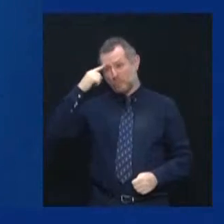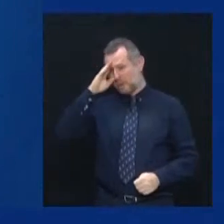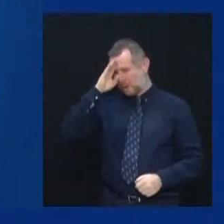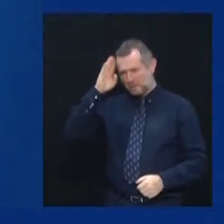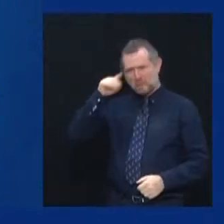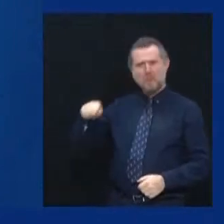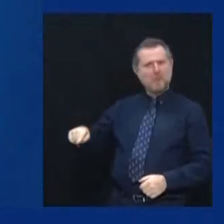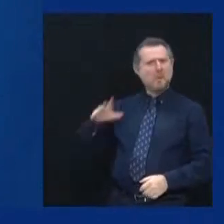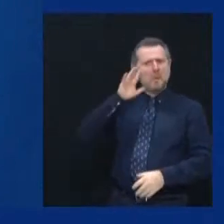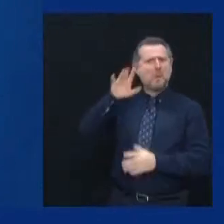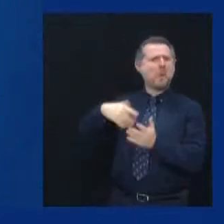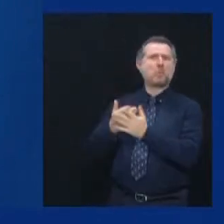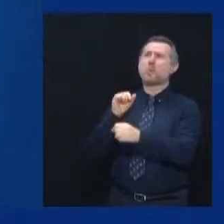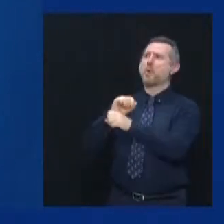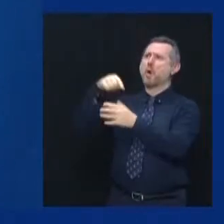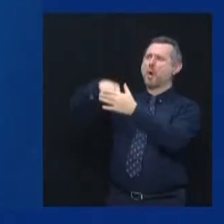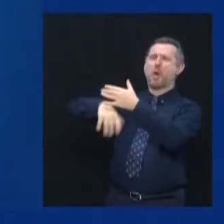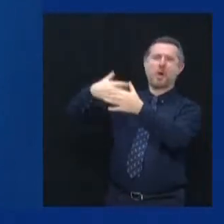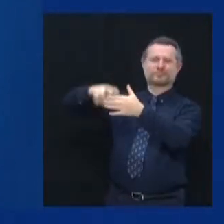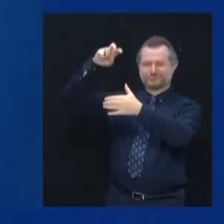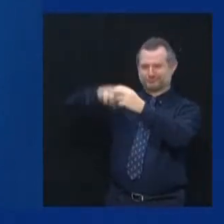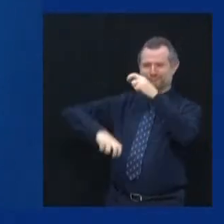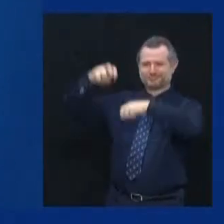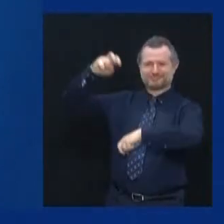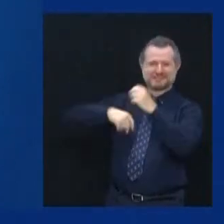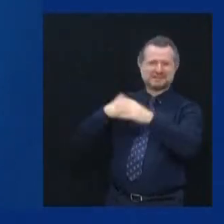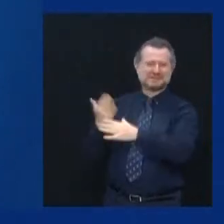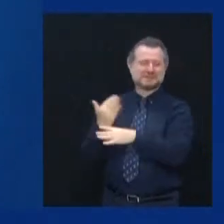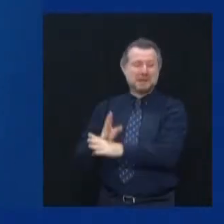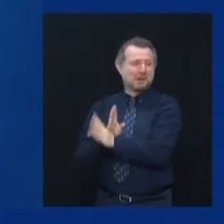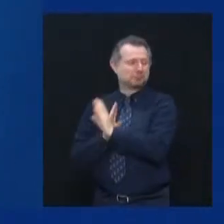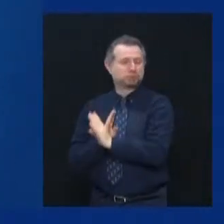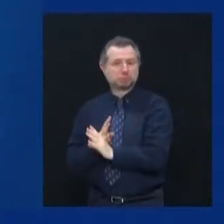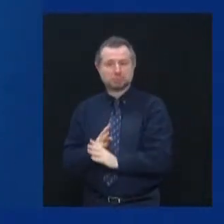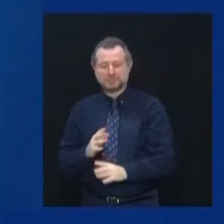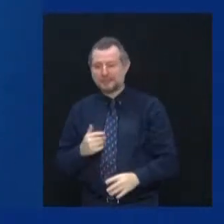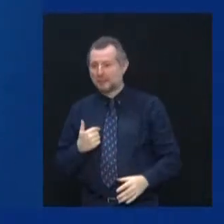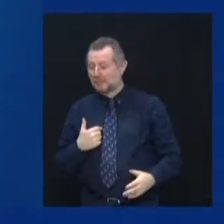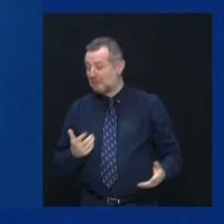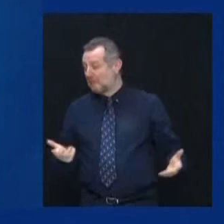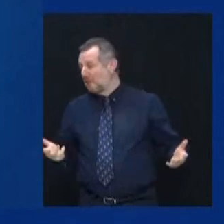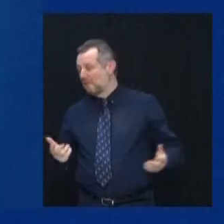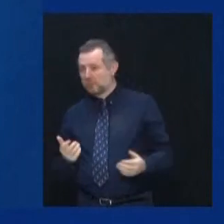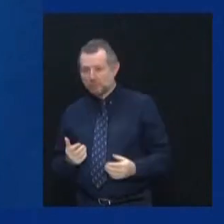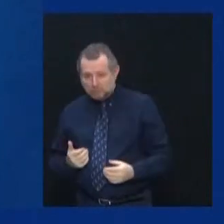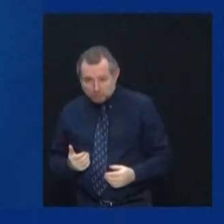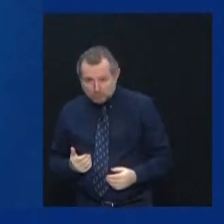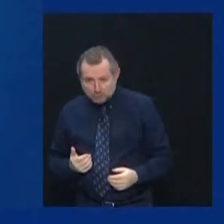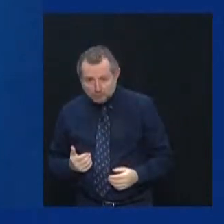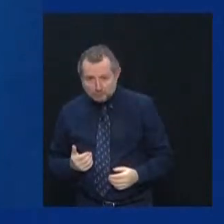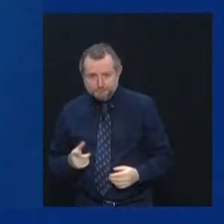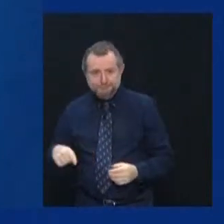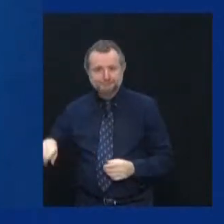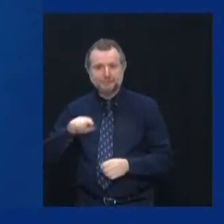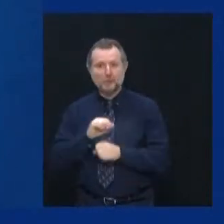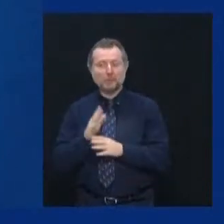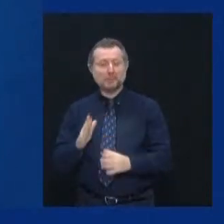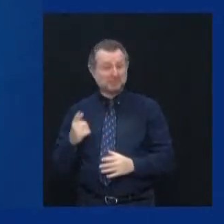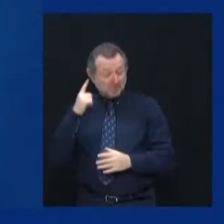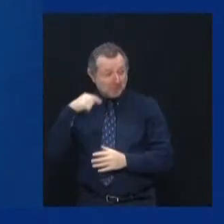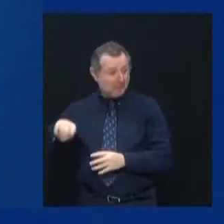healthcare workers work. That's where the healthcare workers are comfortable.